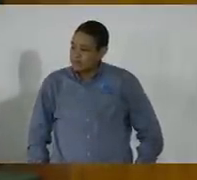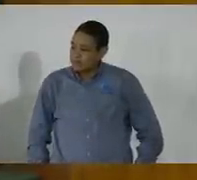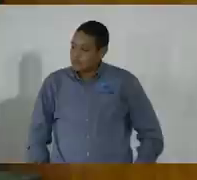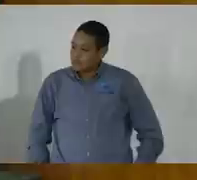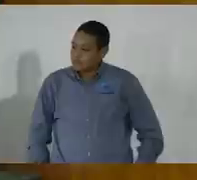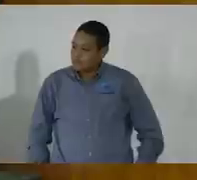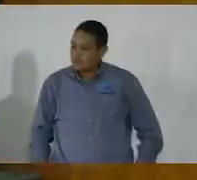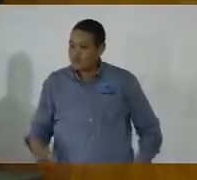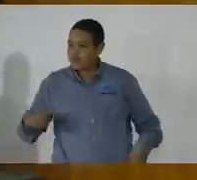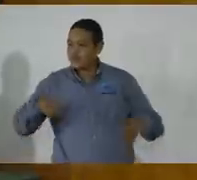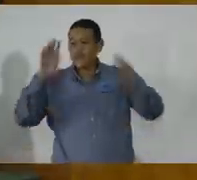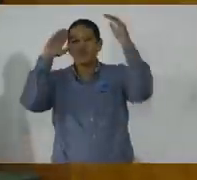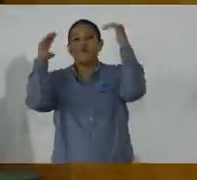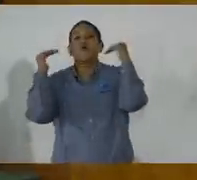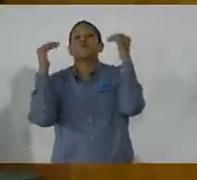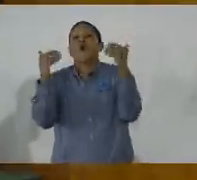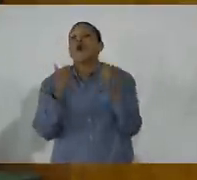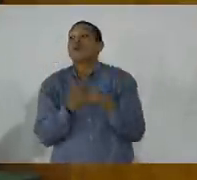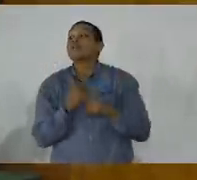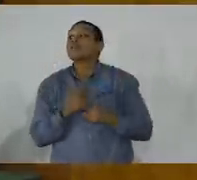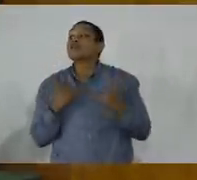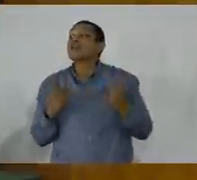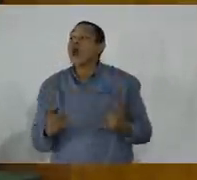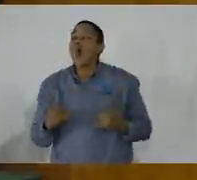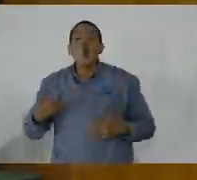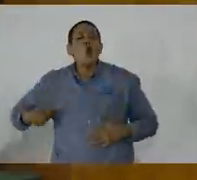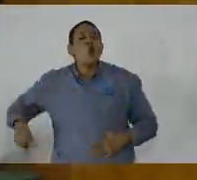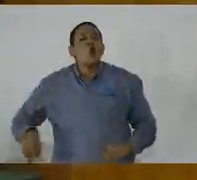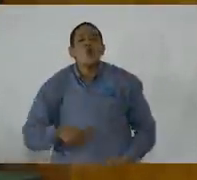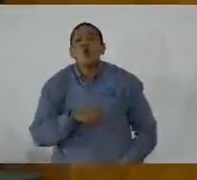We are going, Madam Speaker, where no